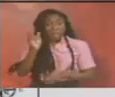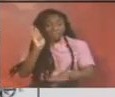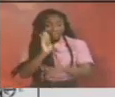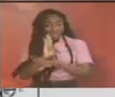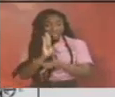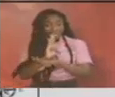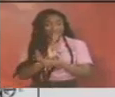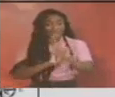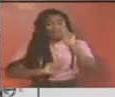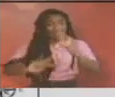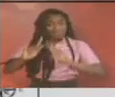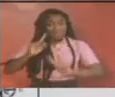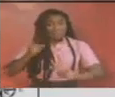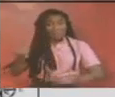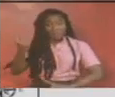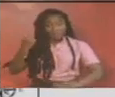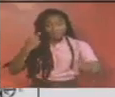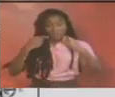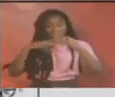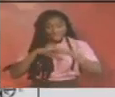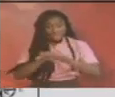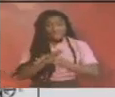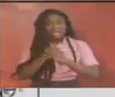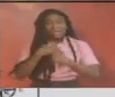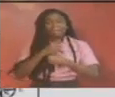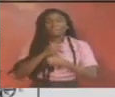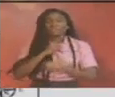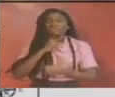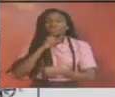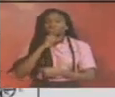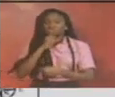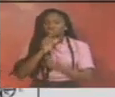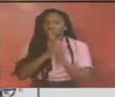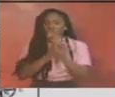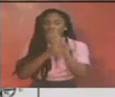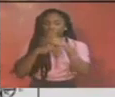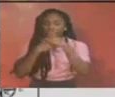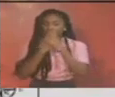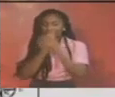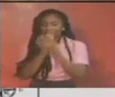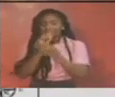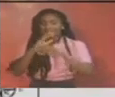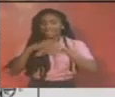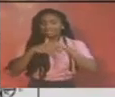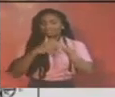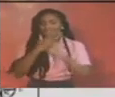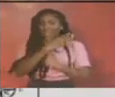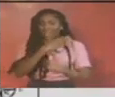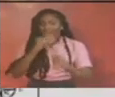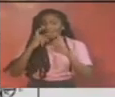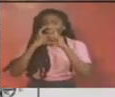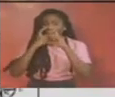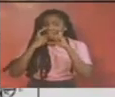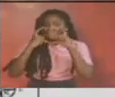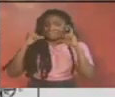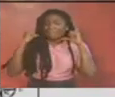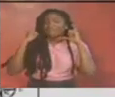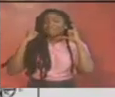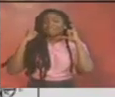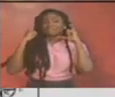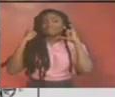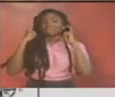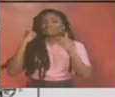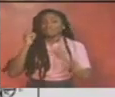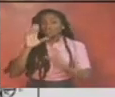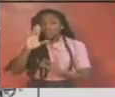your establishments, making sure that you sanitize properly and that you have your masks on before you enter your place. So a call to the business